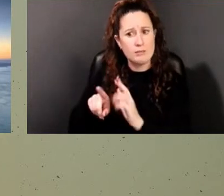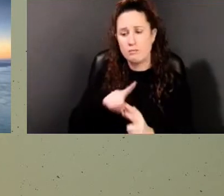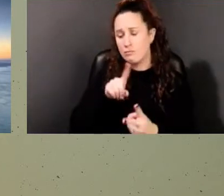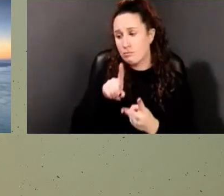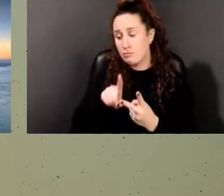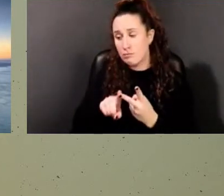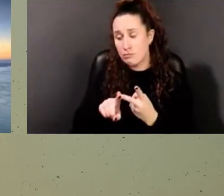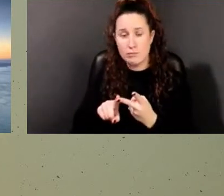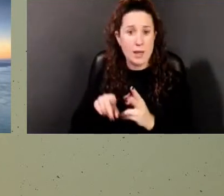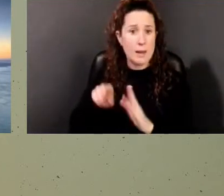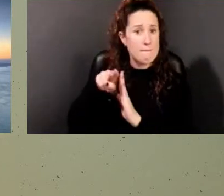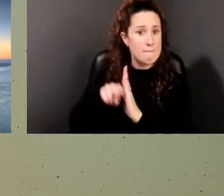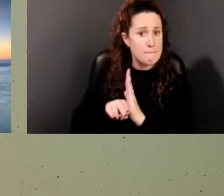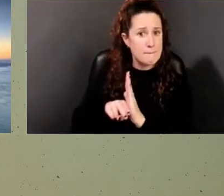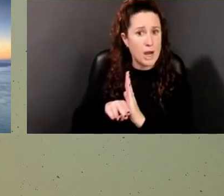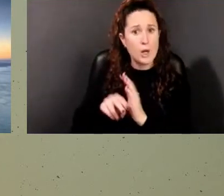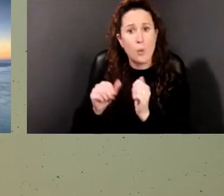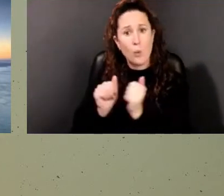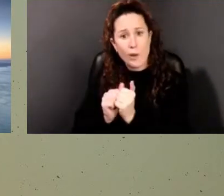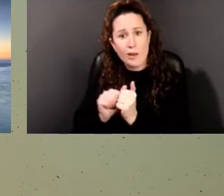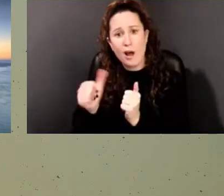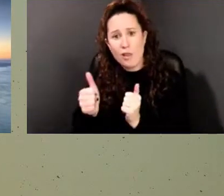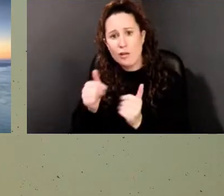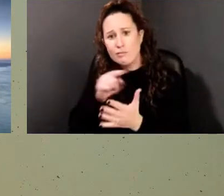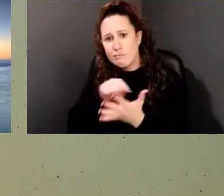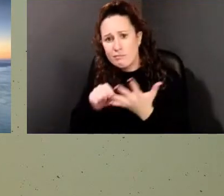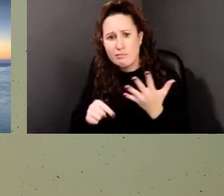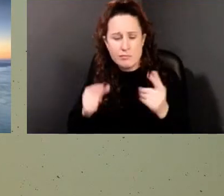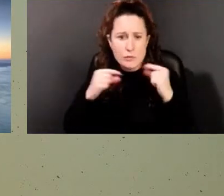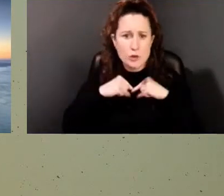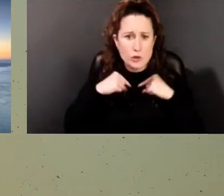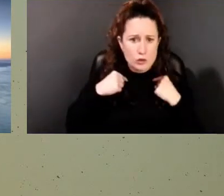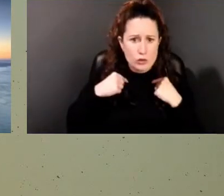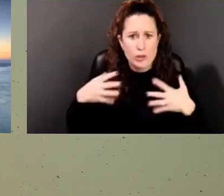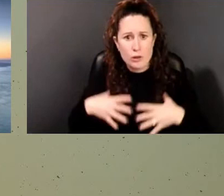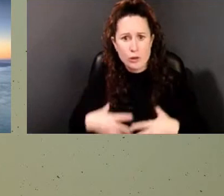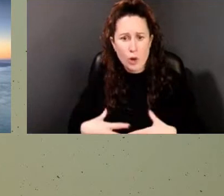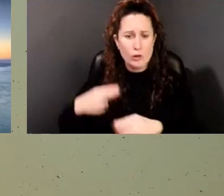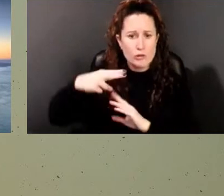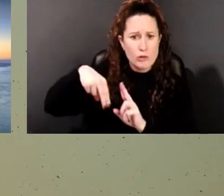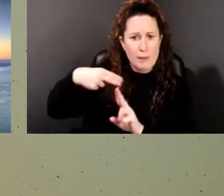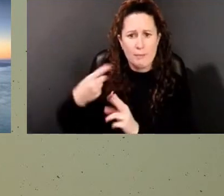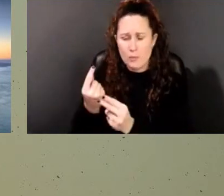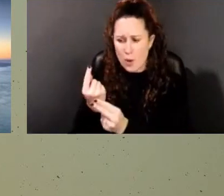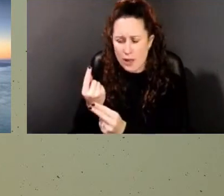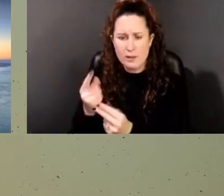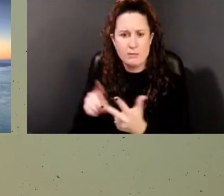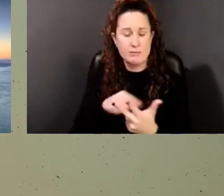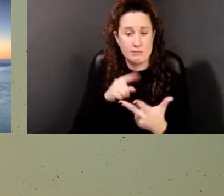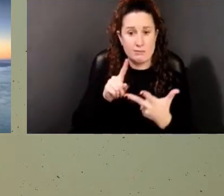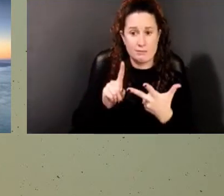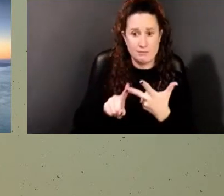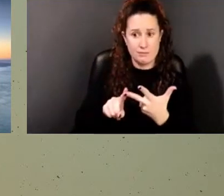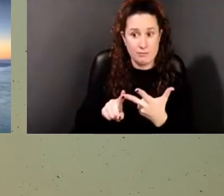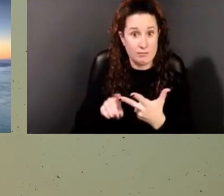services, for them. I wondered about